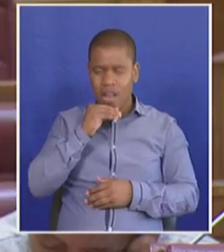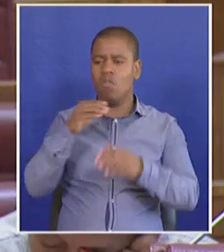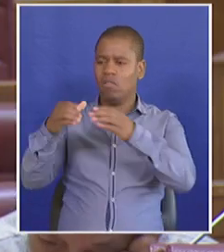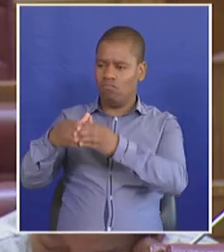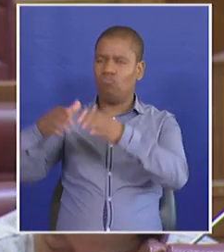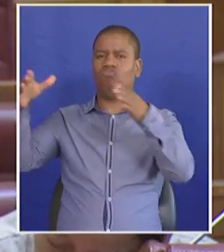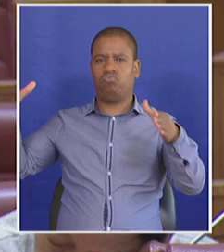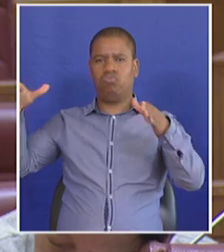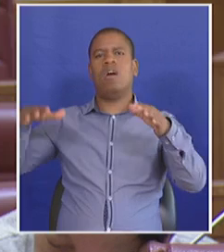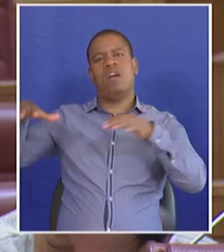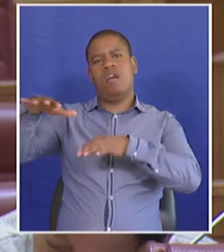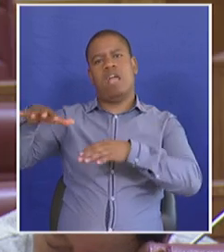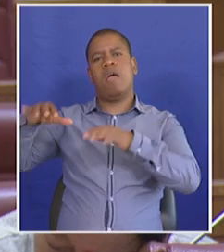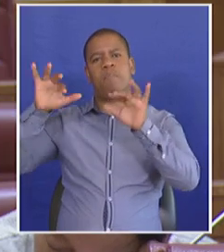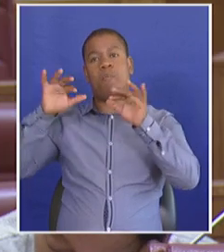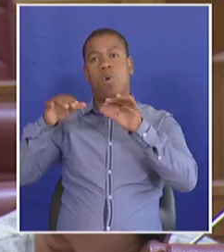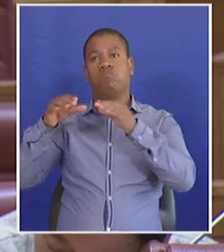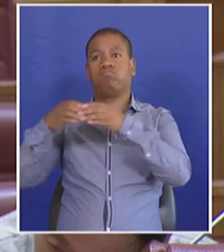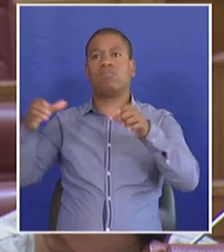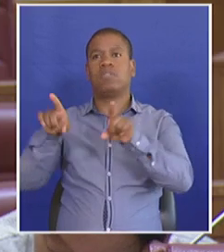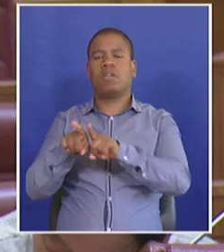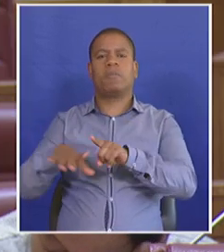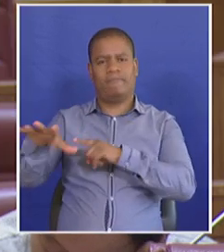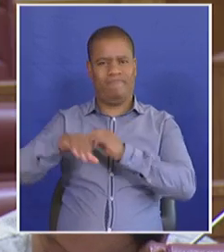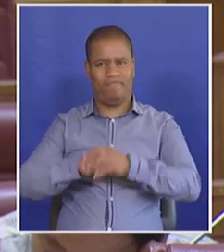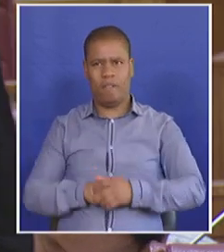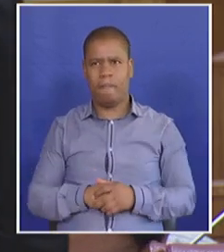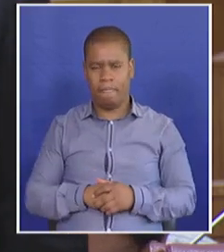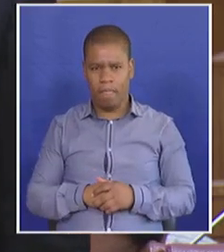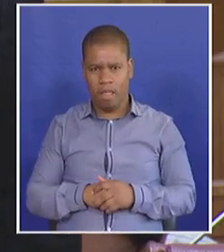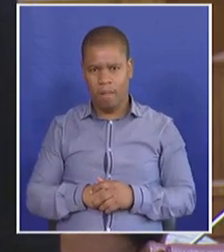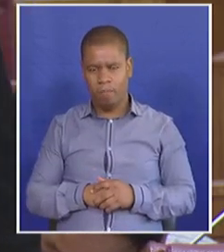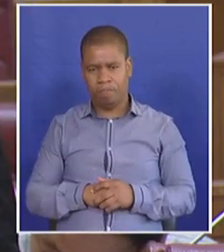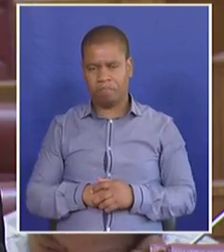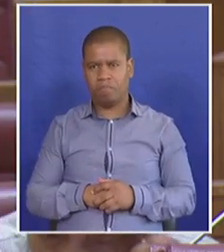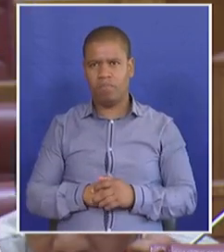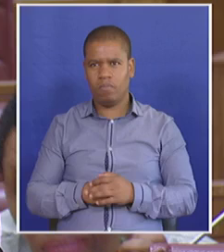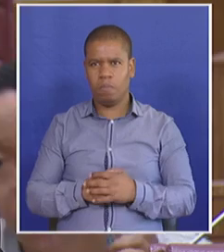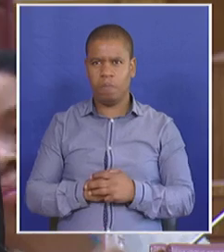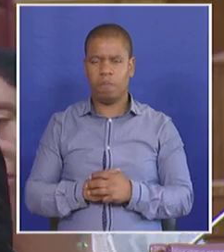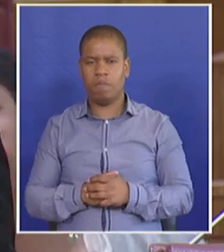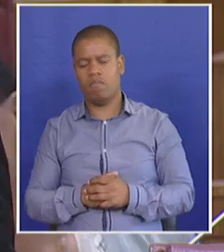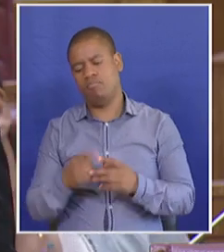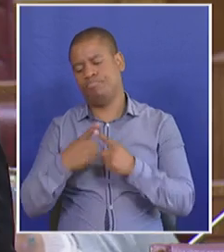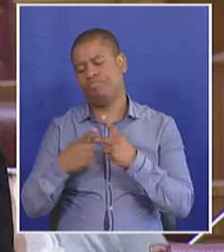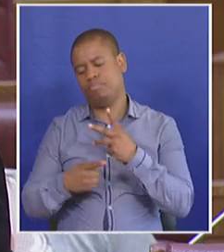of population growth as well in one form or the other and so forth. So this